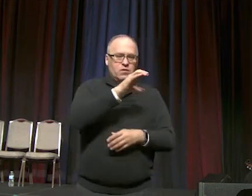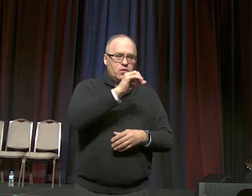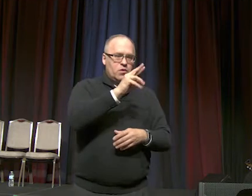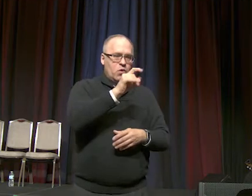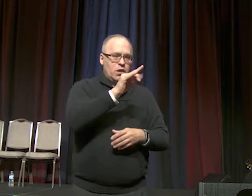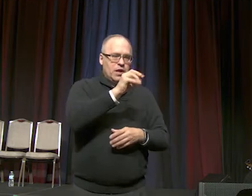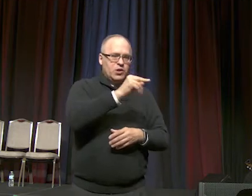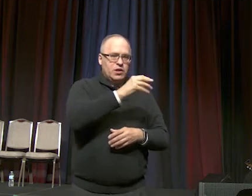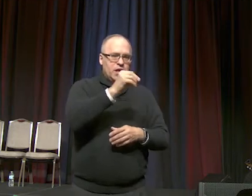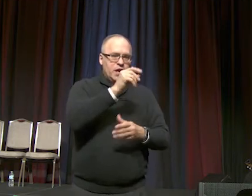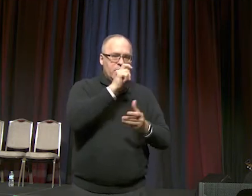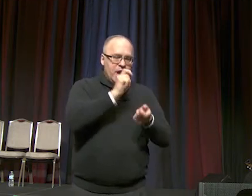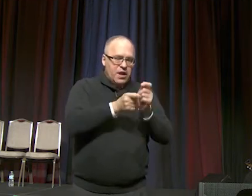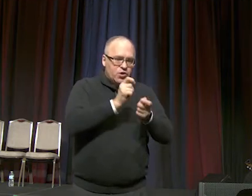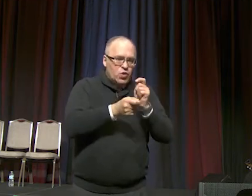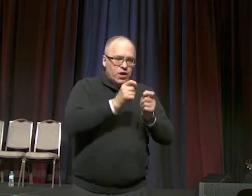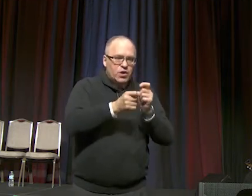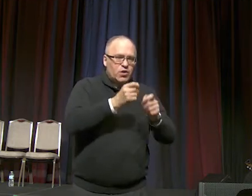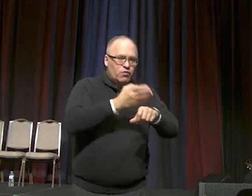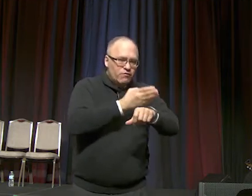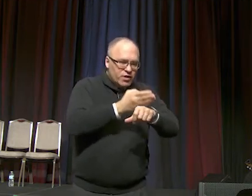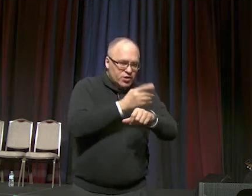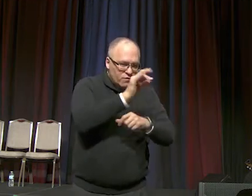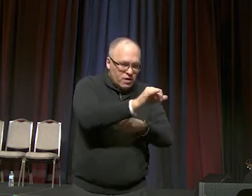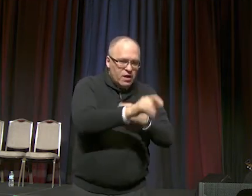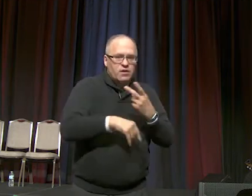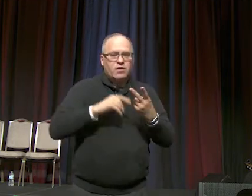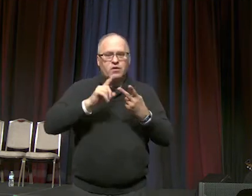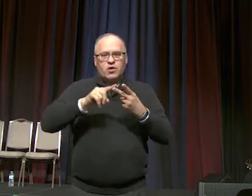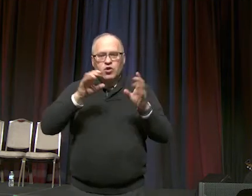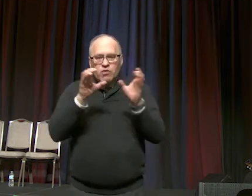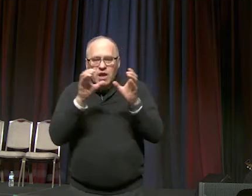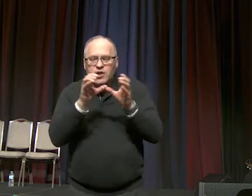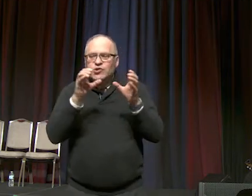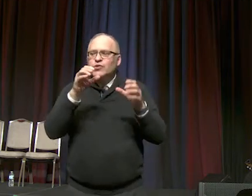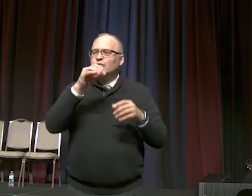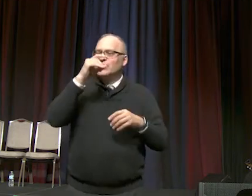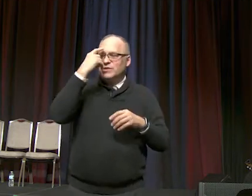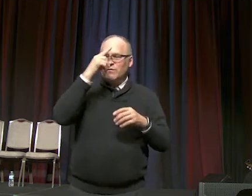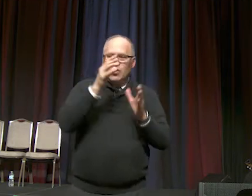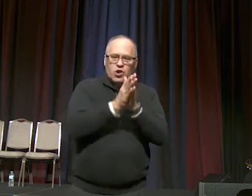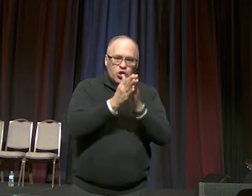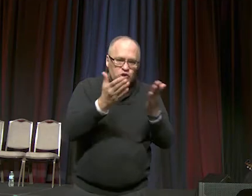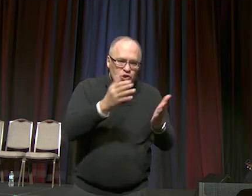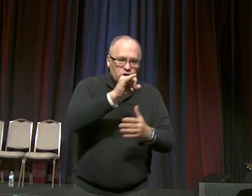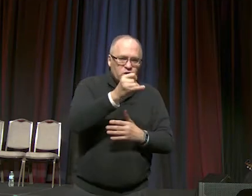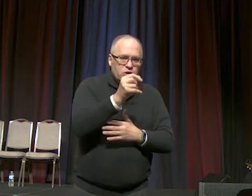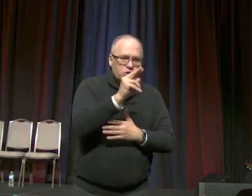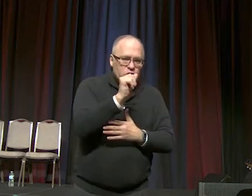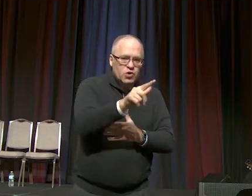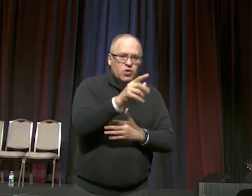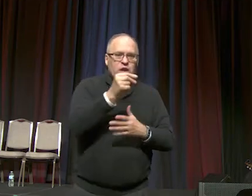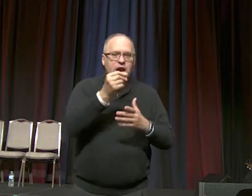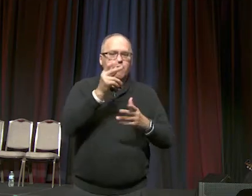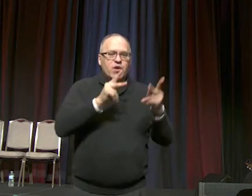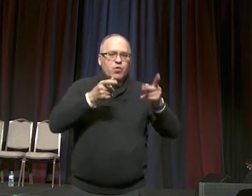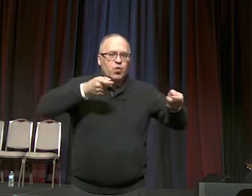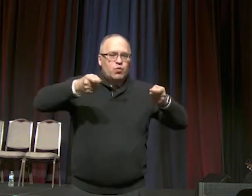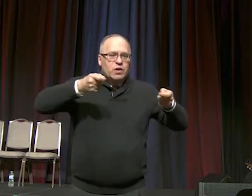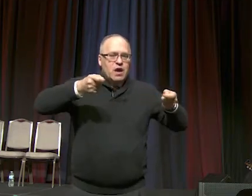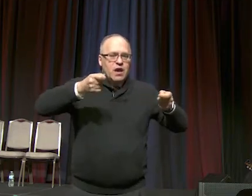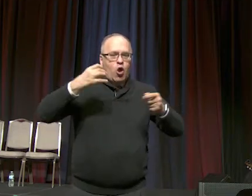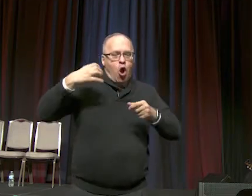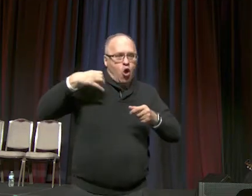Editorial Revision, Courtesies and Privileges, Credentials, Journal, and Presiding Officers. Those committees